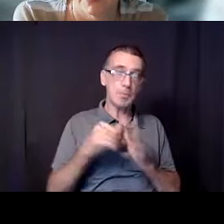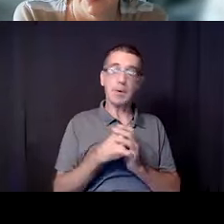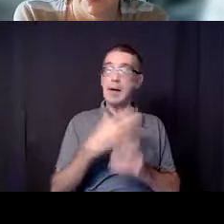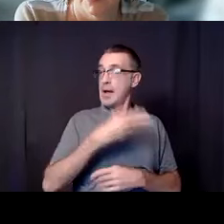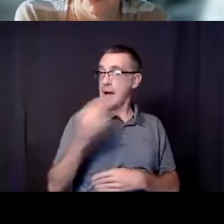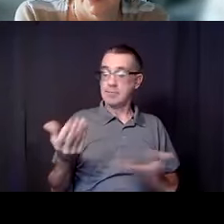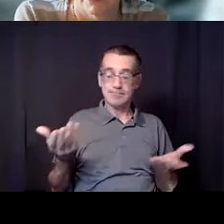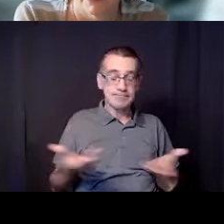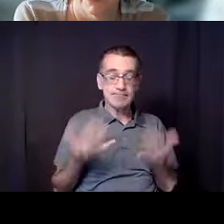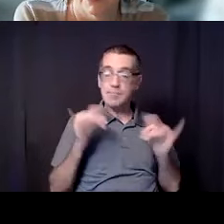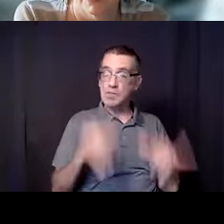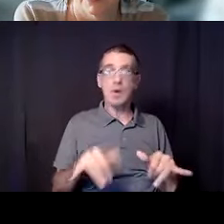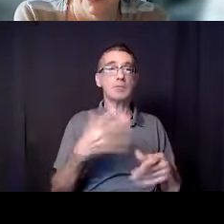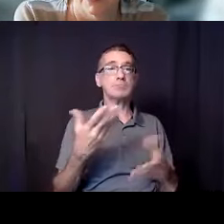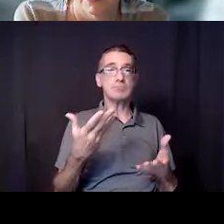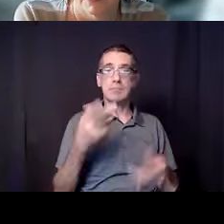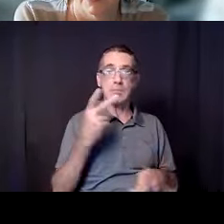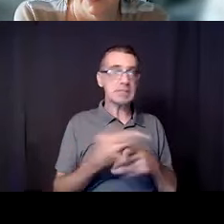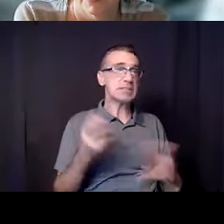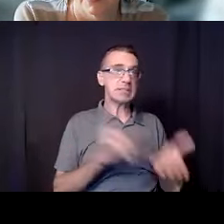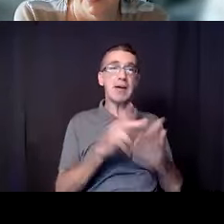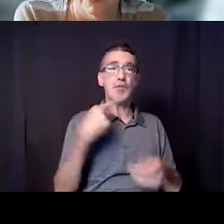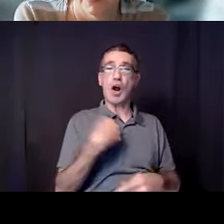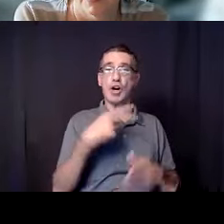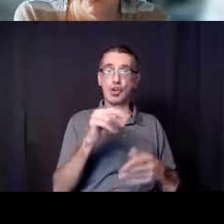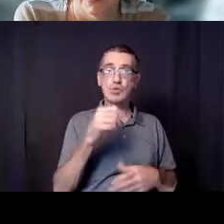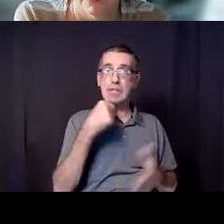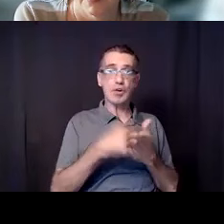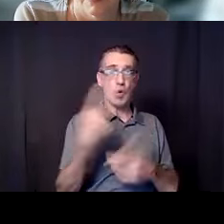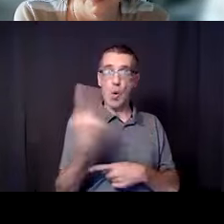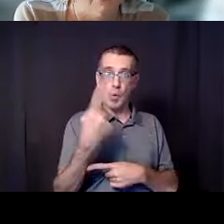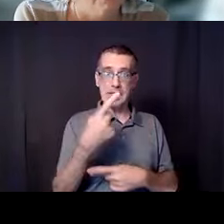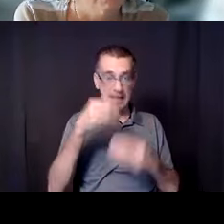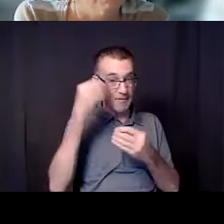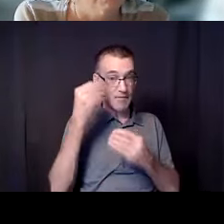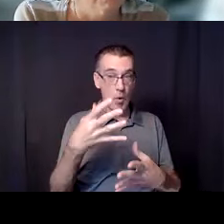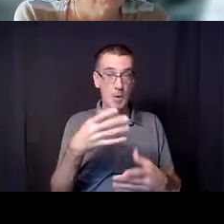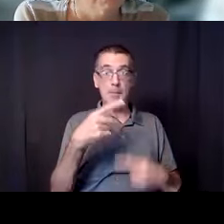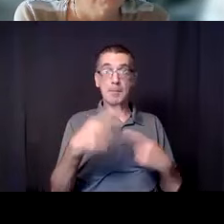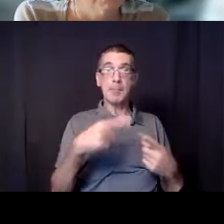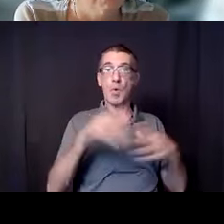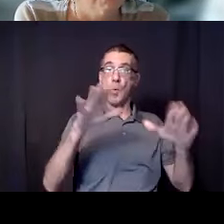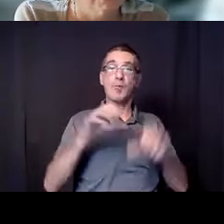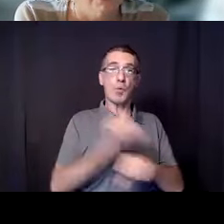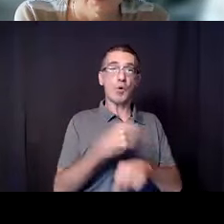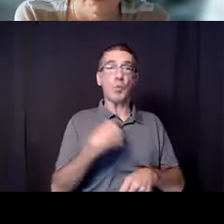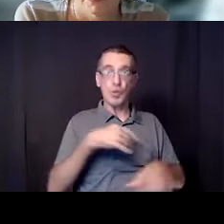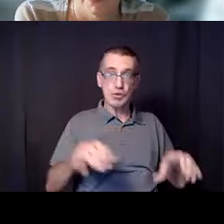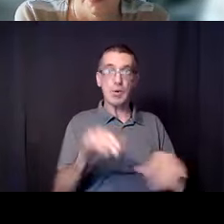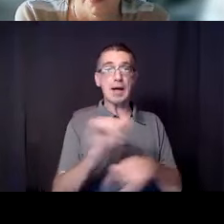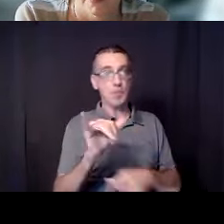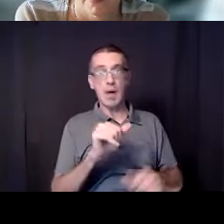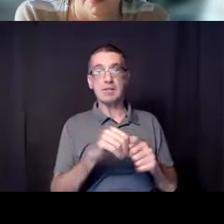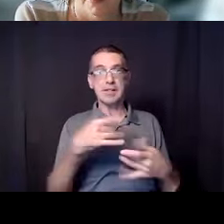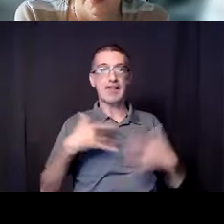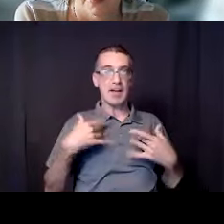And as well, please sign up for our newsletter so you're always informed of the wonderful work we're doing, as well as